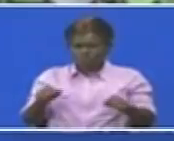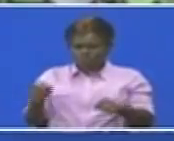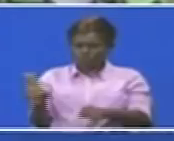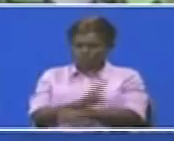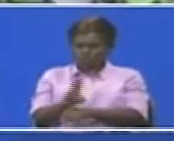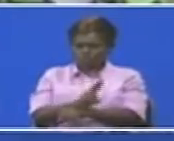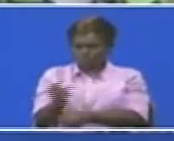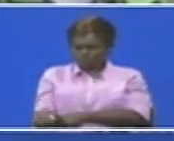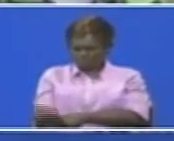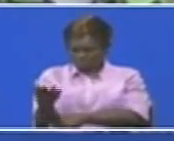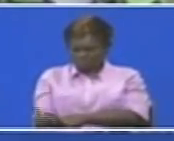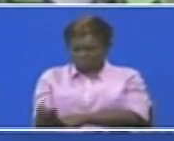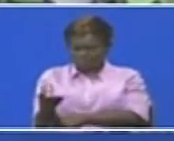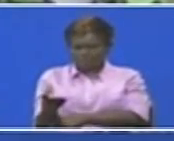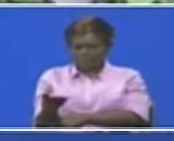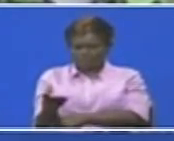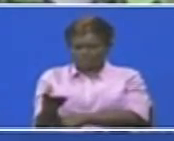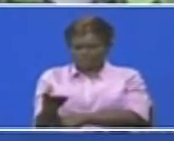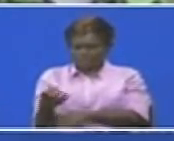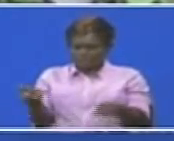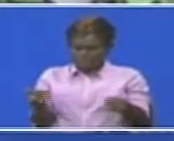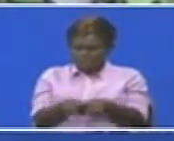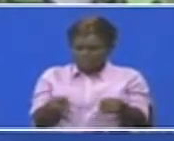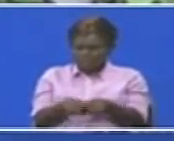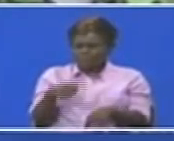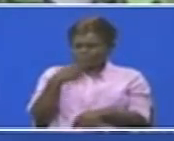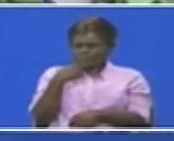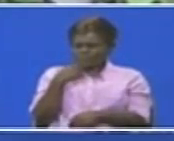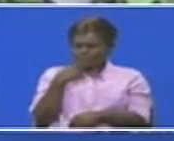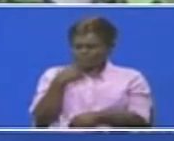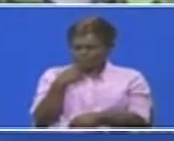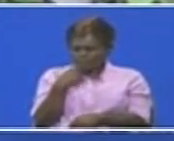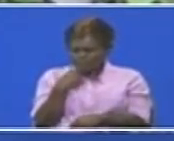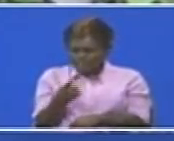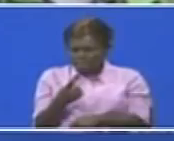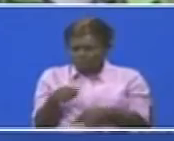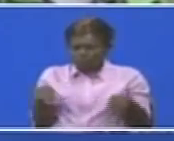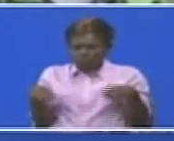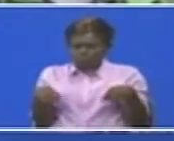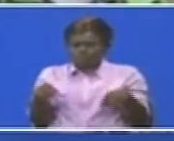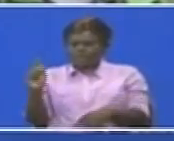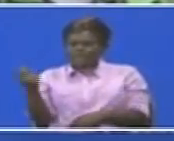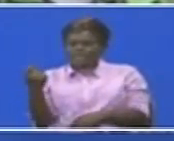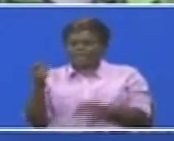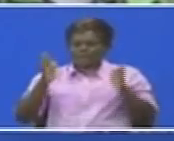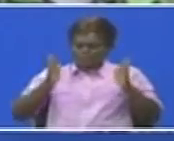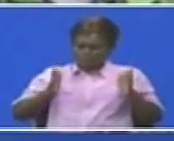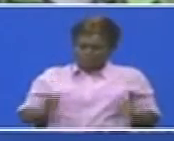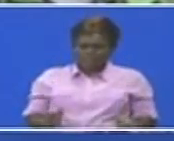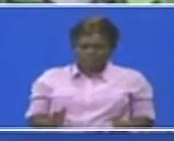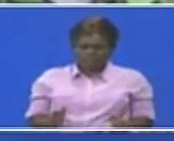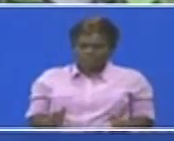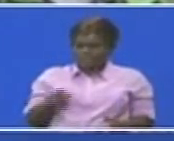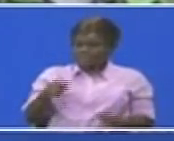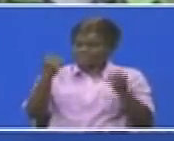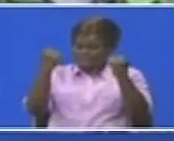explosions, and even a gunshot is enough to scare a king. You know, these things are